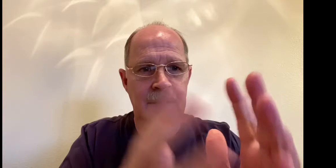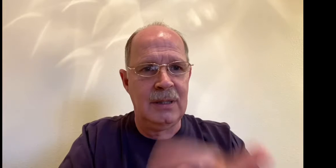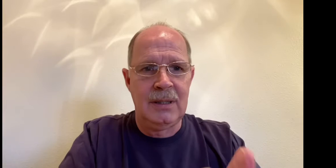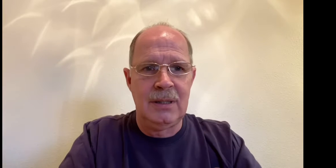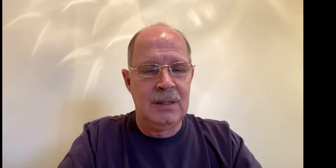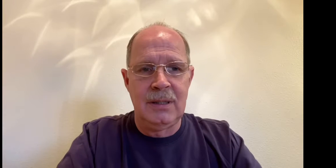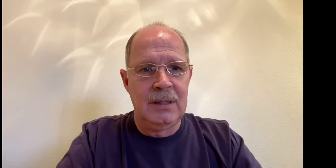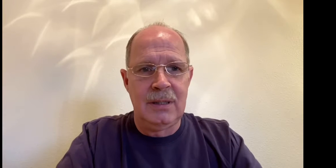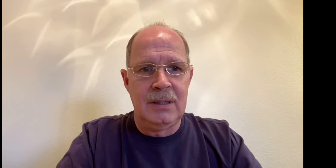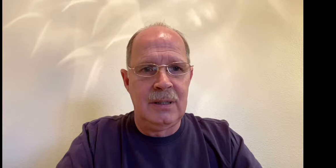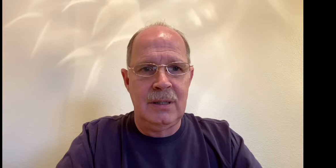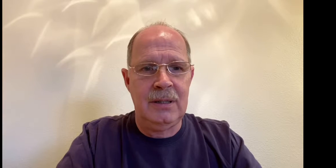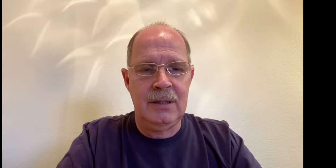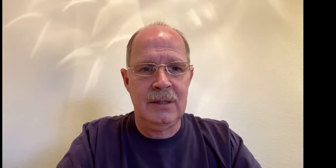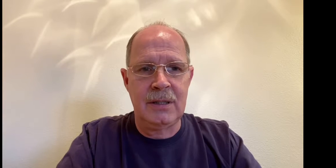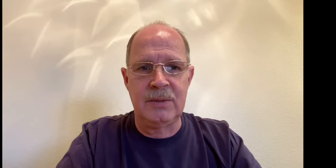many.